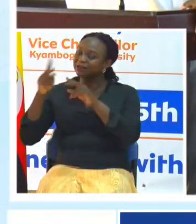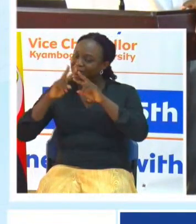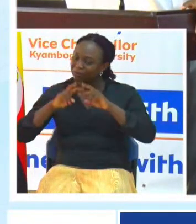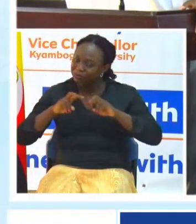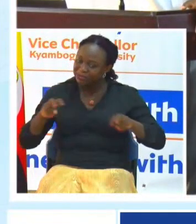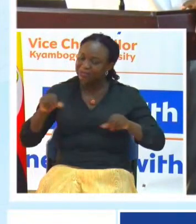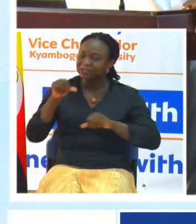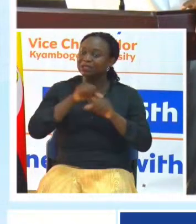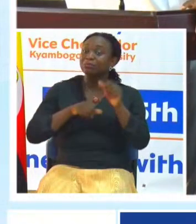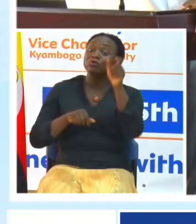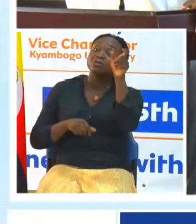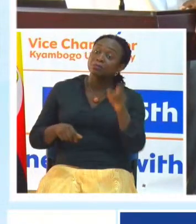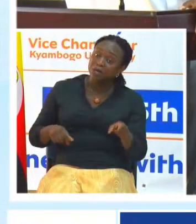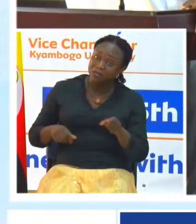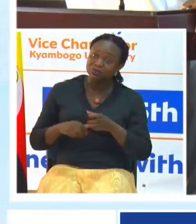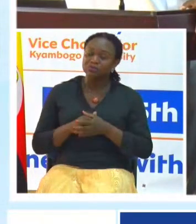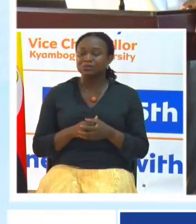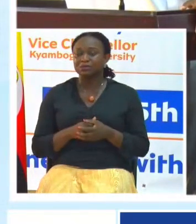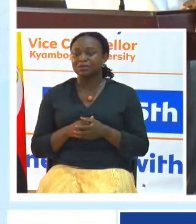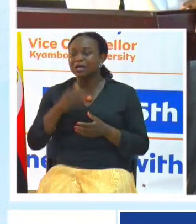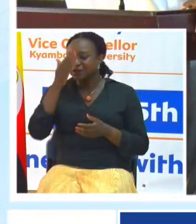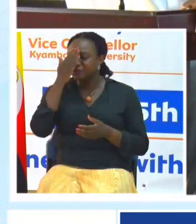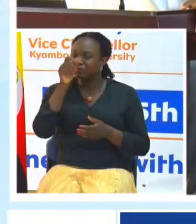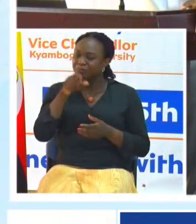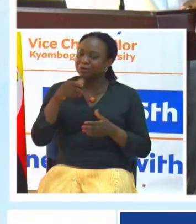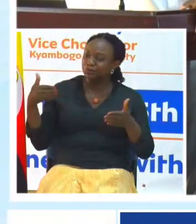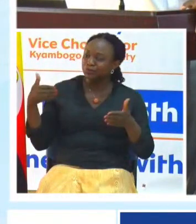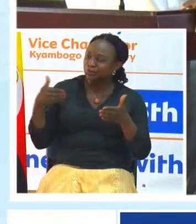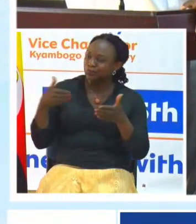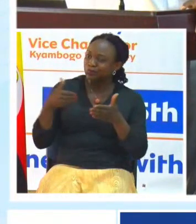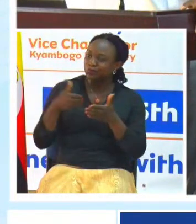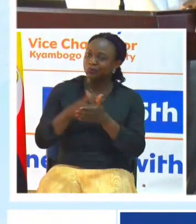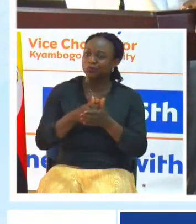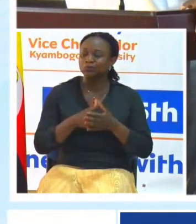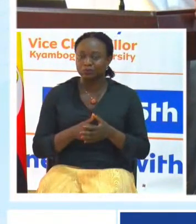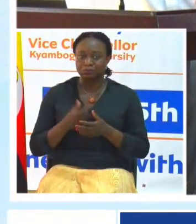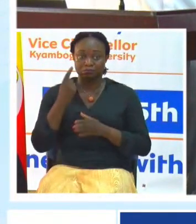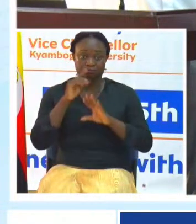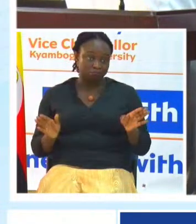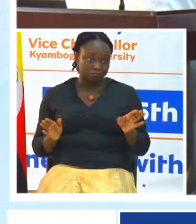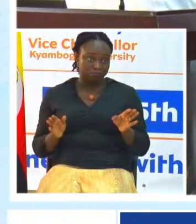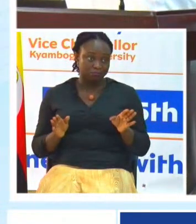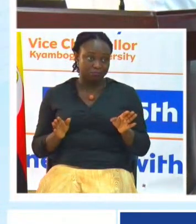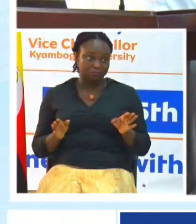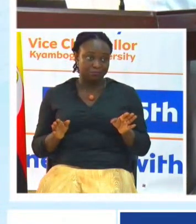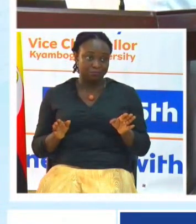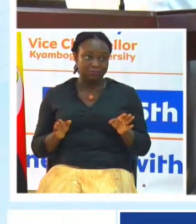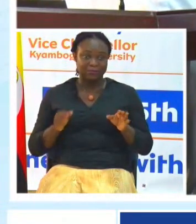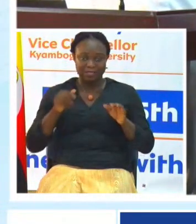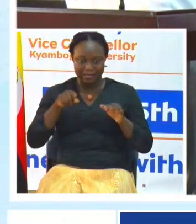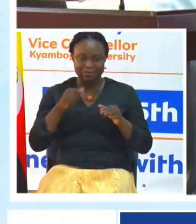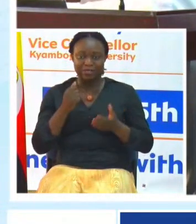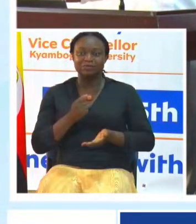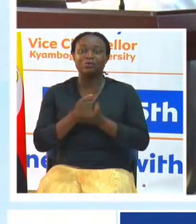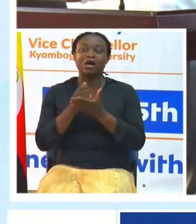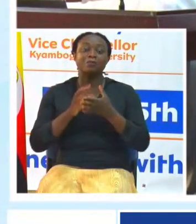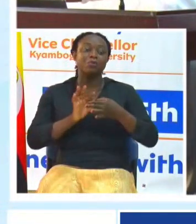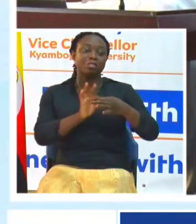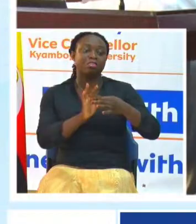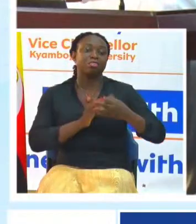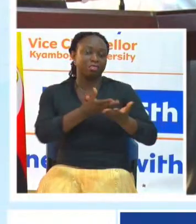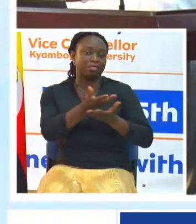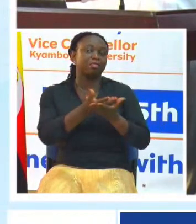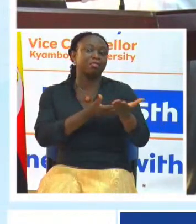research about you and I've followed you for a long time. Do you understand? Now that's what creates a sense of rapport.